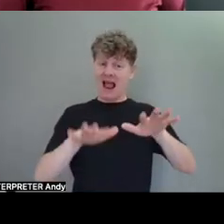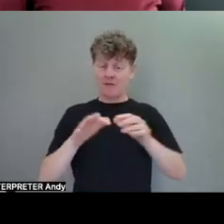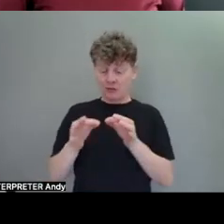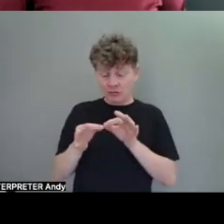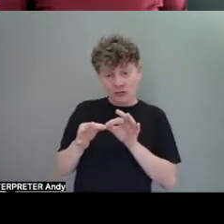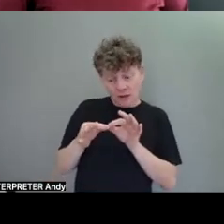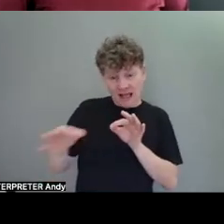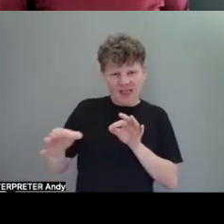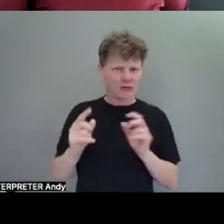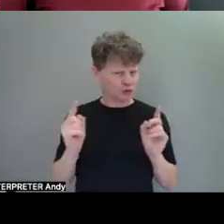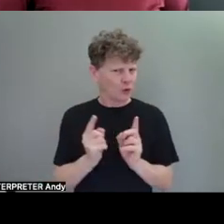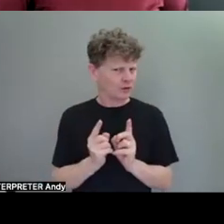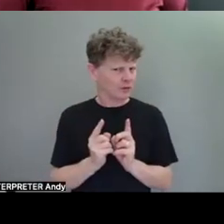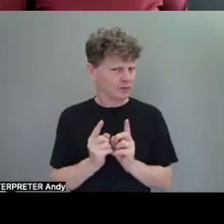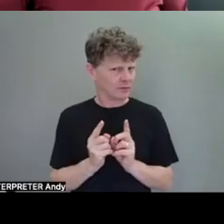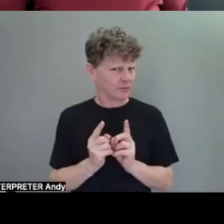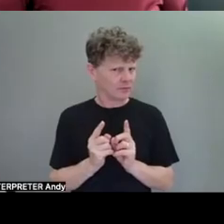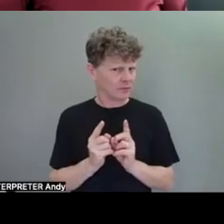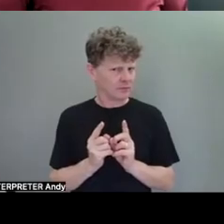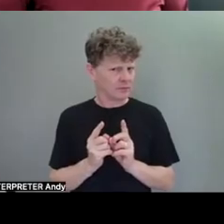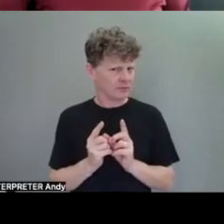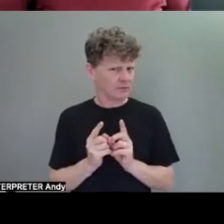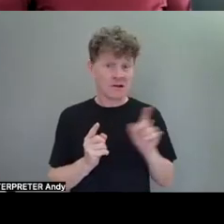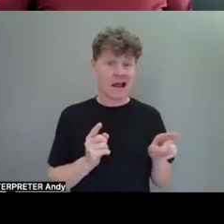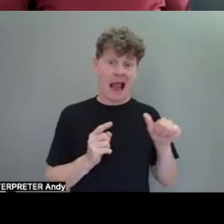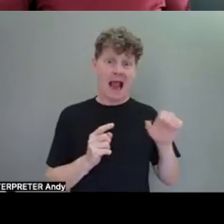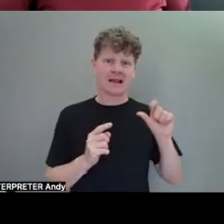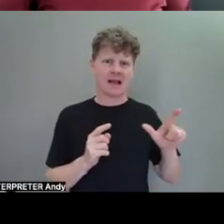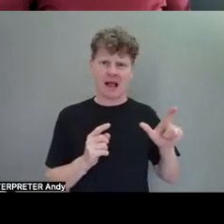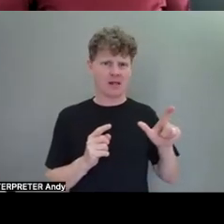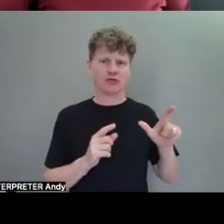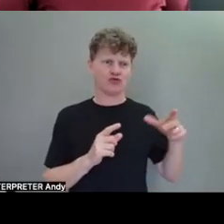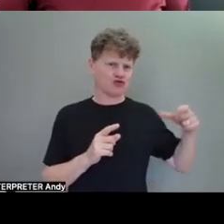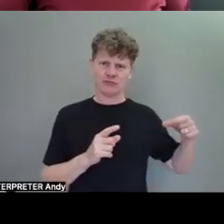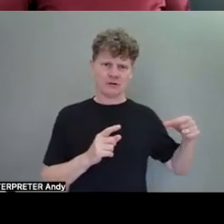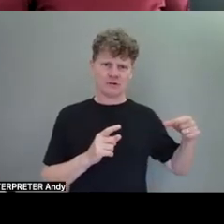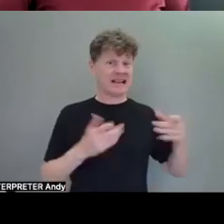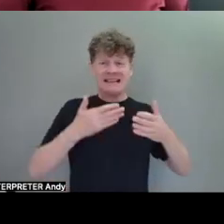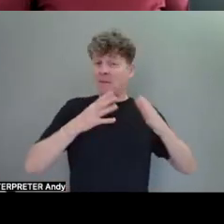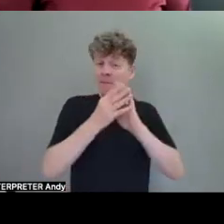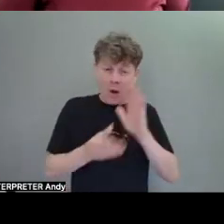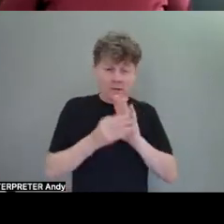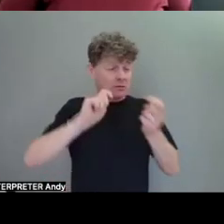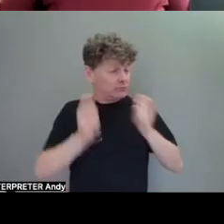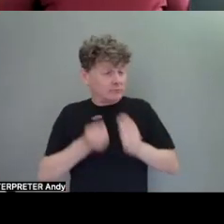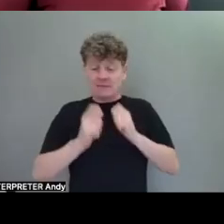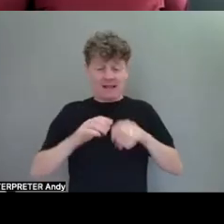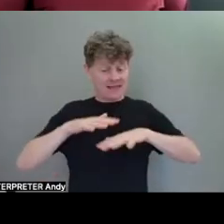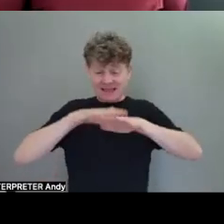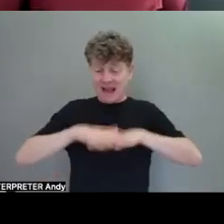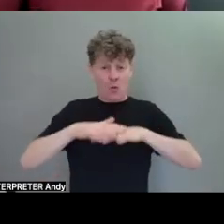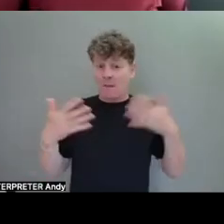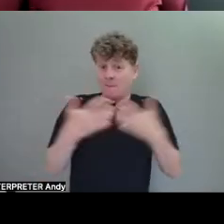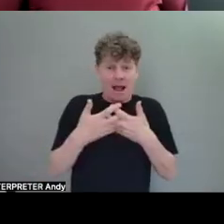is shorter in ASL, and that is regardless of how we model the network or how we match the data